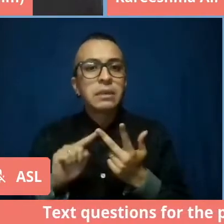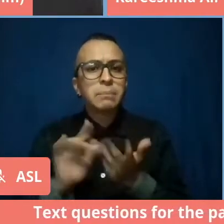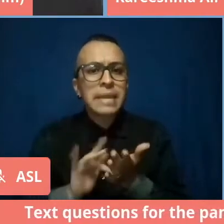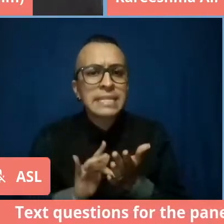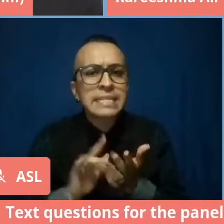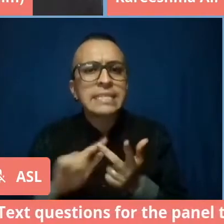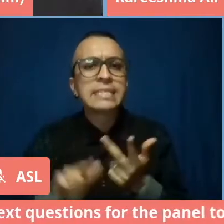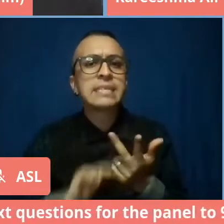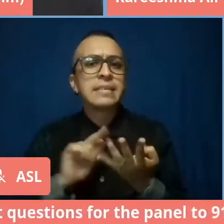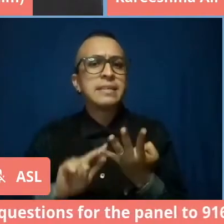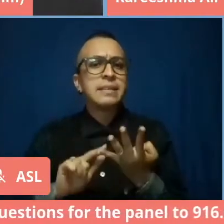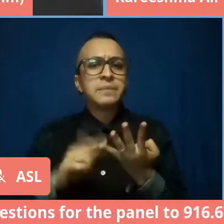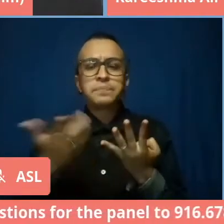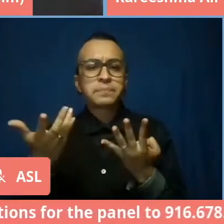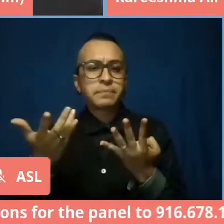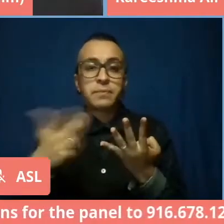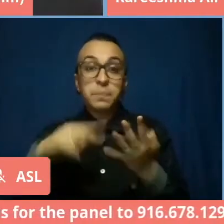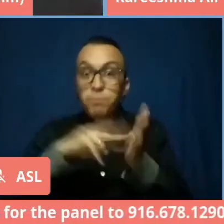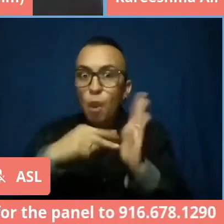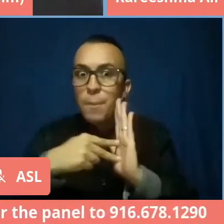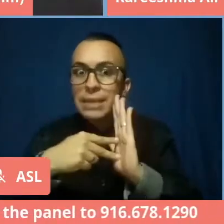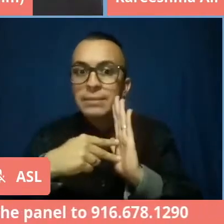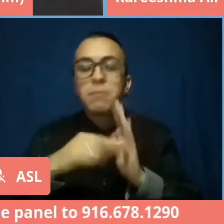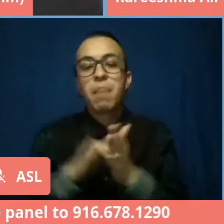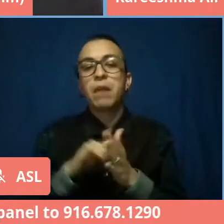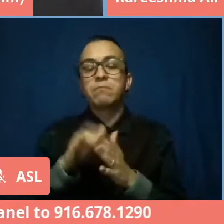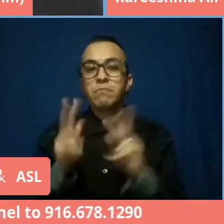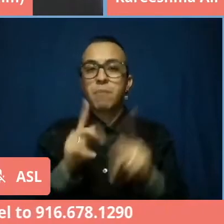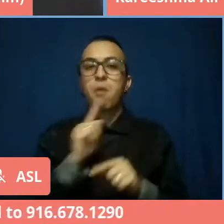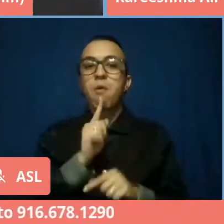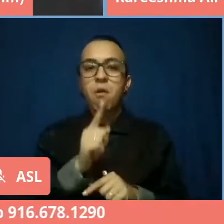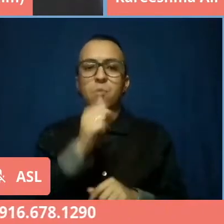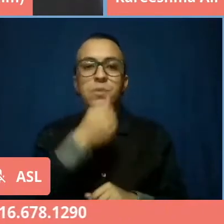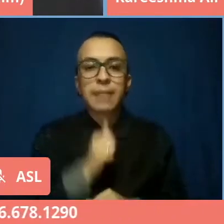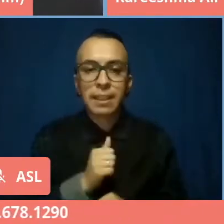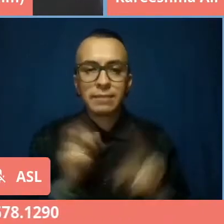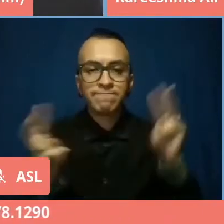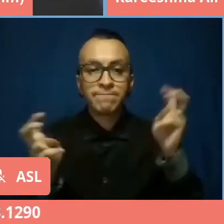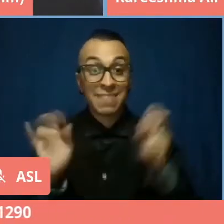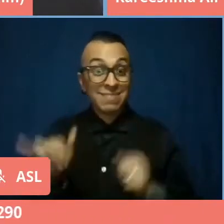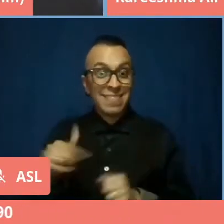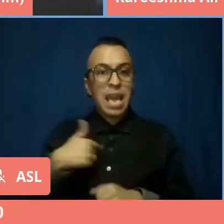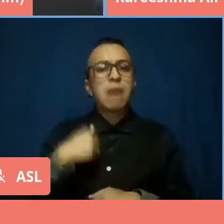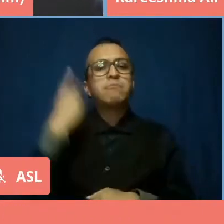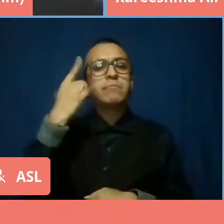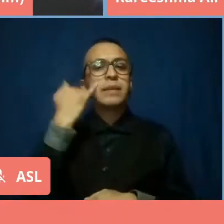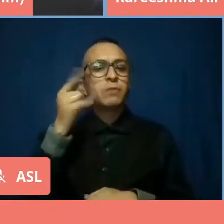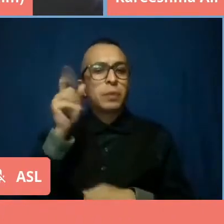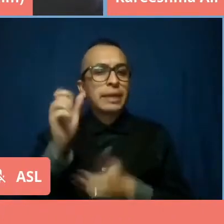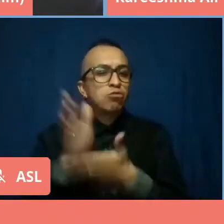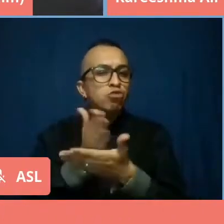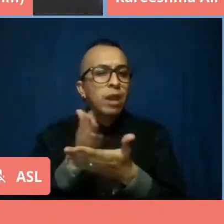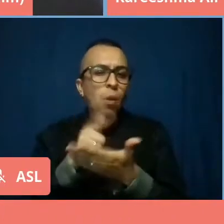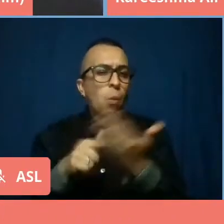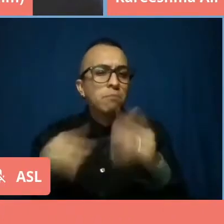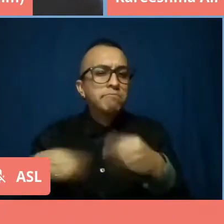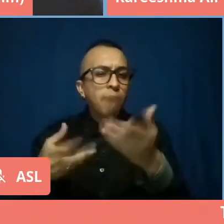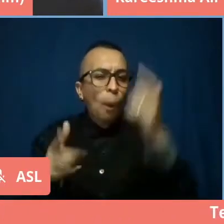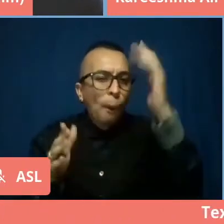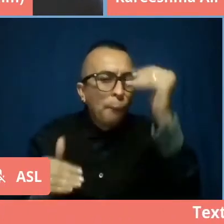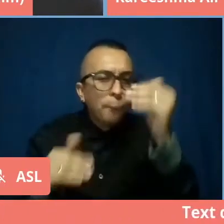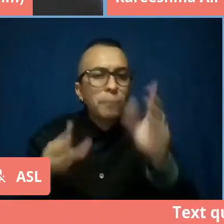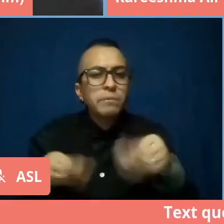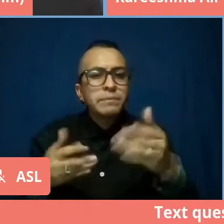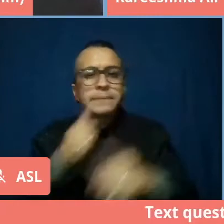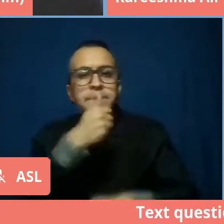medicine, for purpose, but that people are resilient. And so I'm wondering if you could share what's giving you hope or what's giving you resilience, either